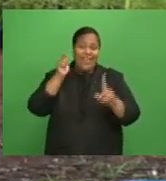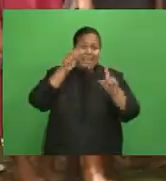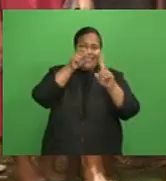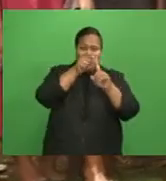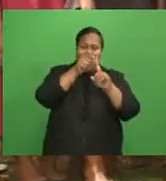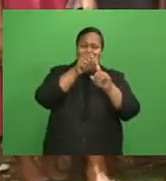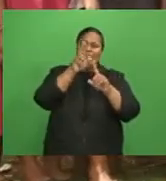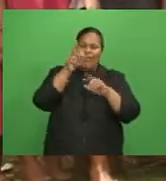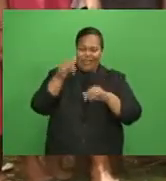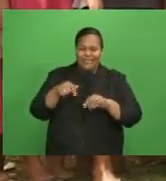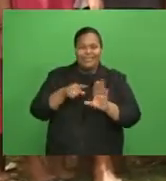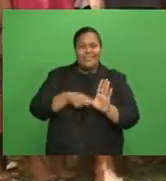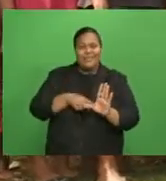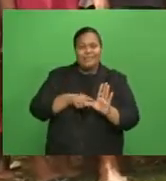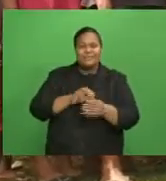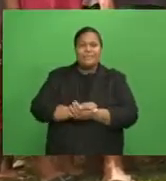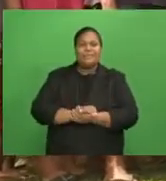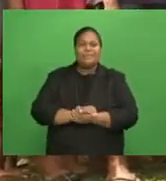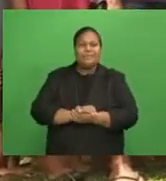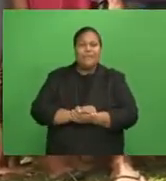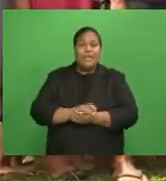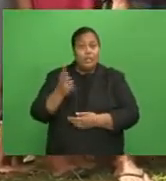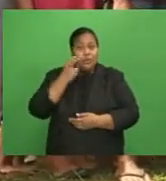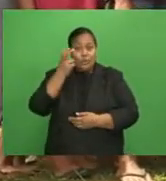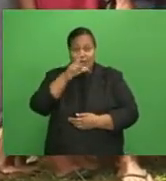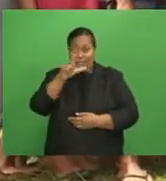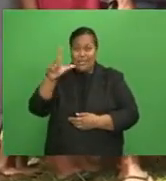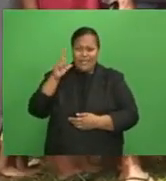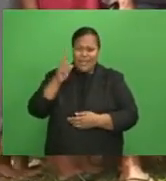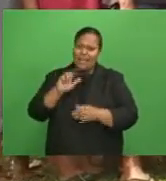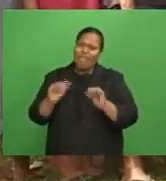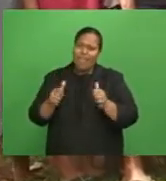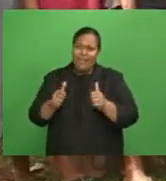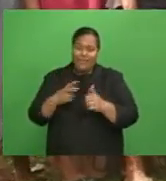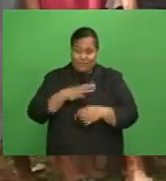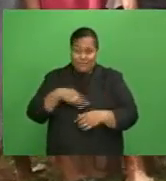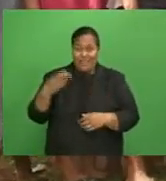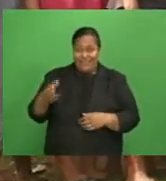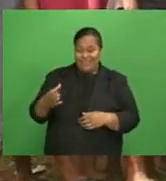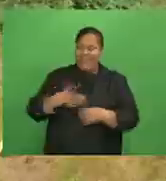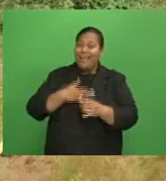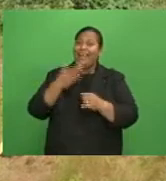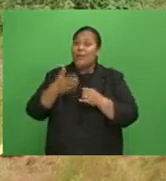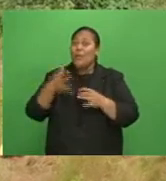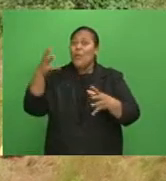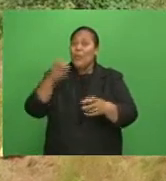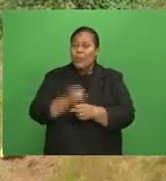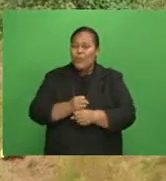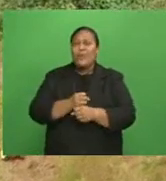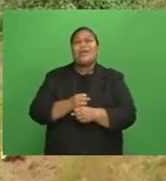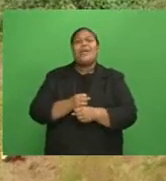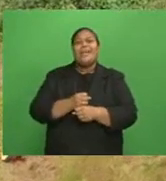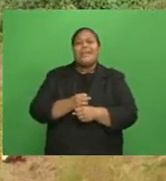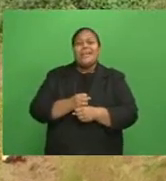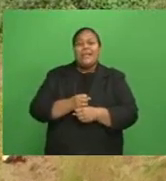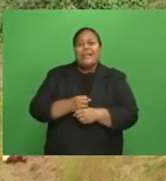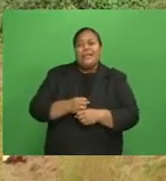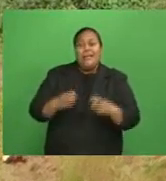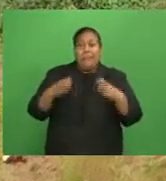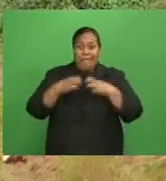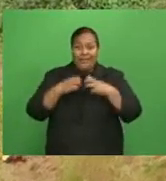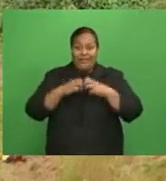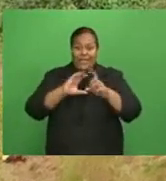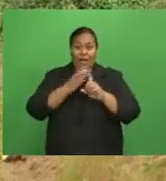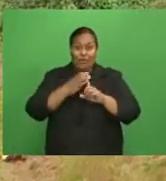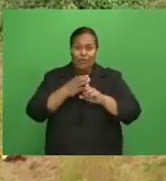this year. The minister ended his tour yesterday with a tree planting program for the Batulawona Multicultural Youth Club in Madhuwata,